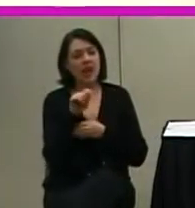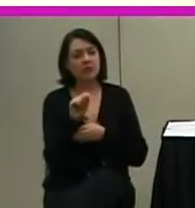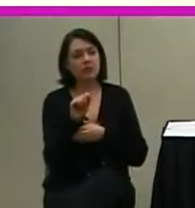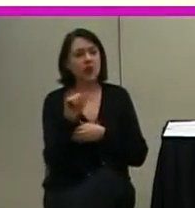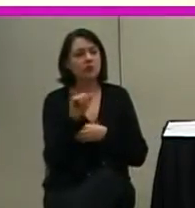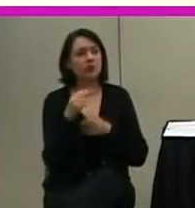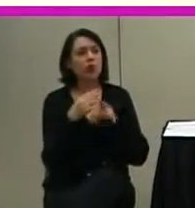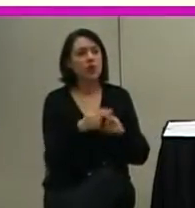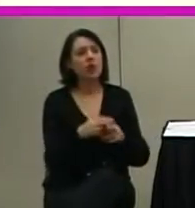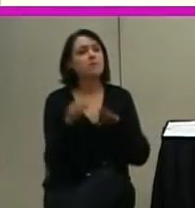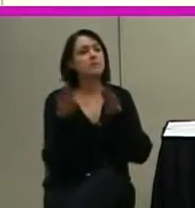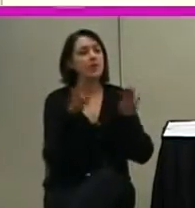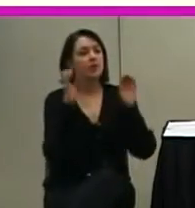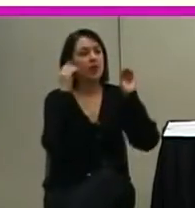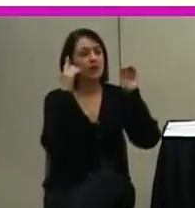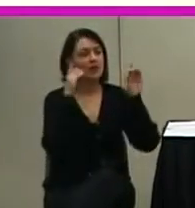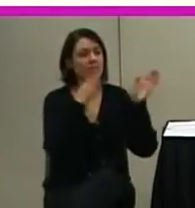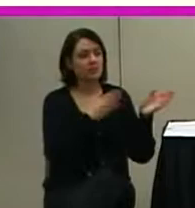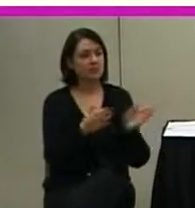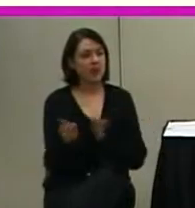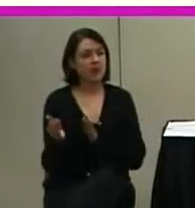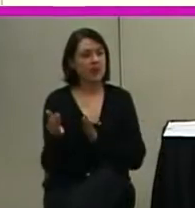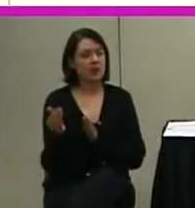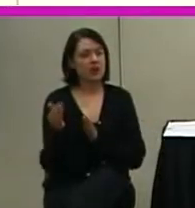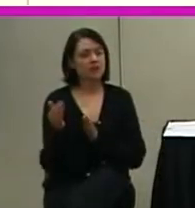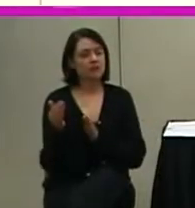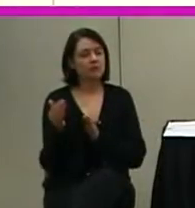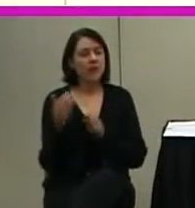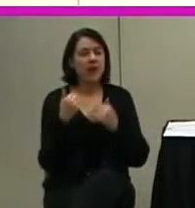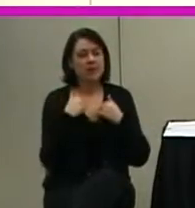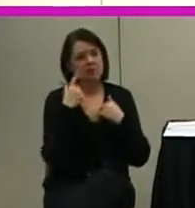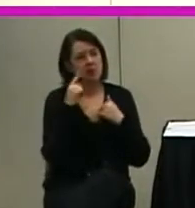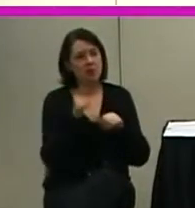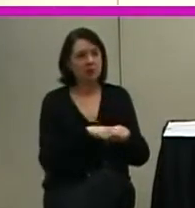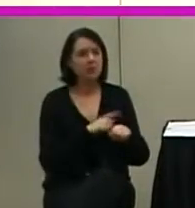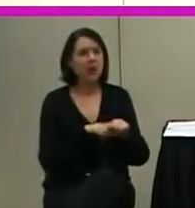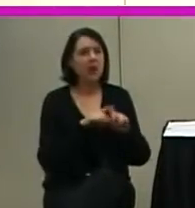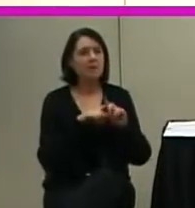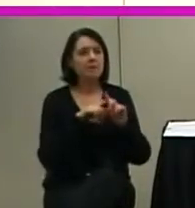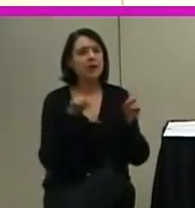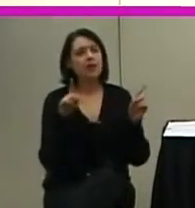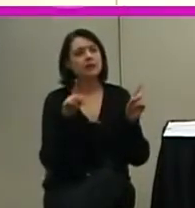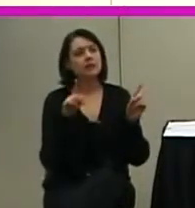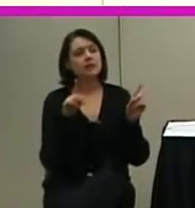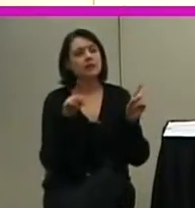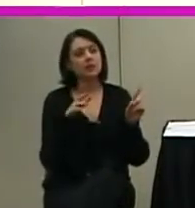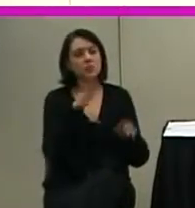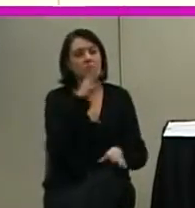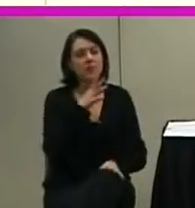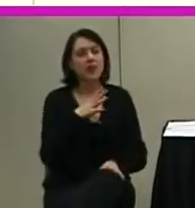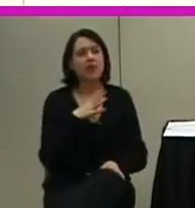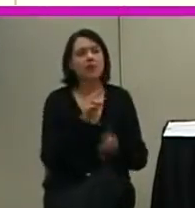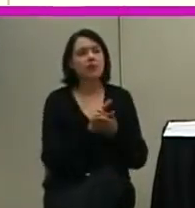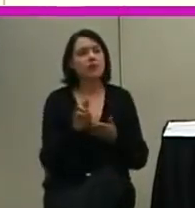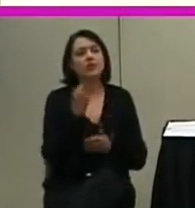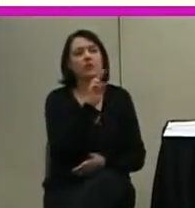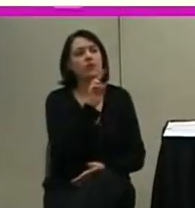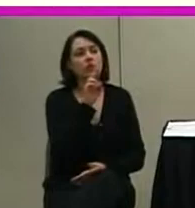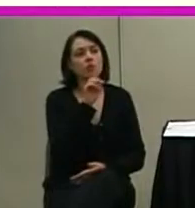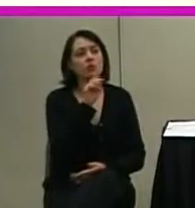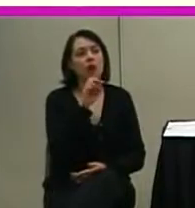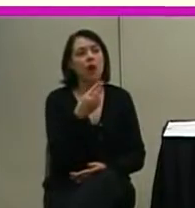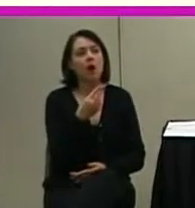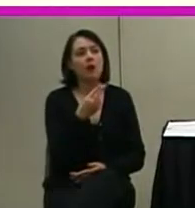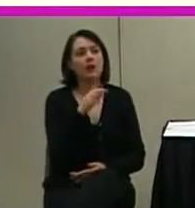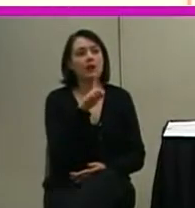Behavior Education Plan, has been around for a while, but there's a lady at the University of Utah, Leanne Hawken, who